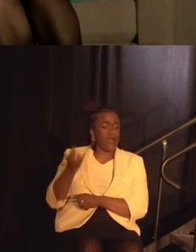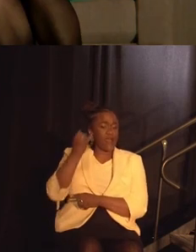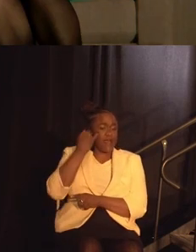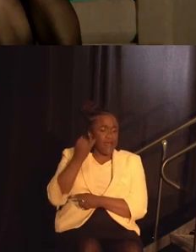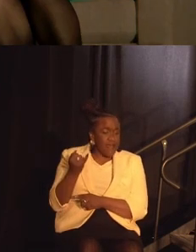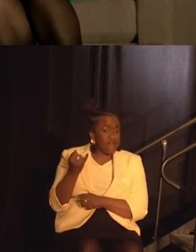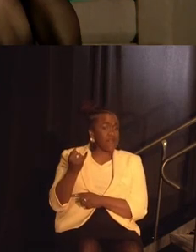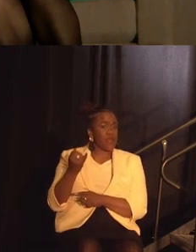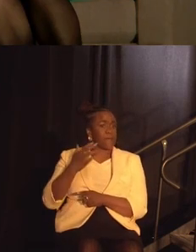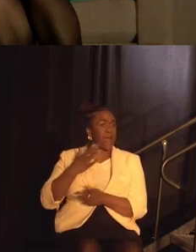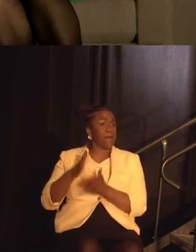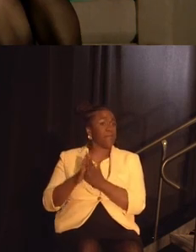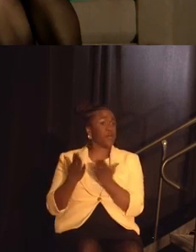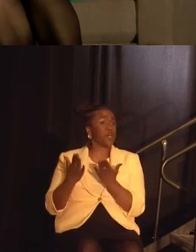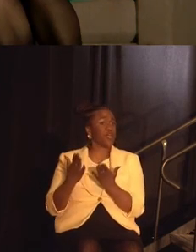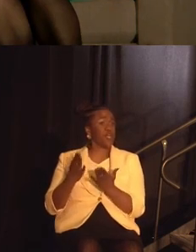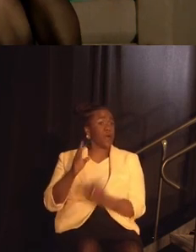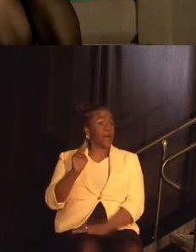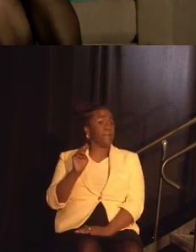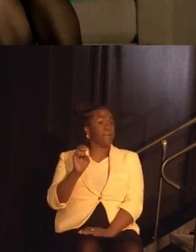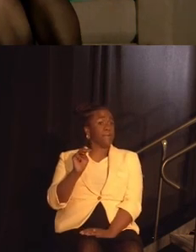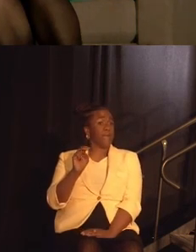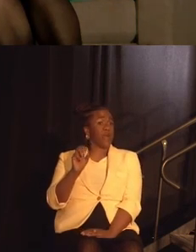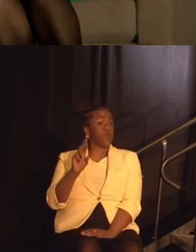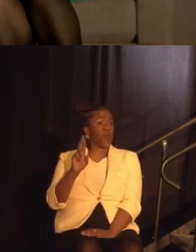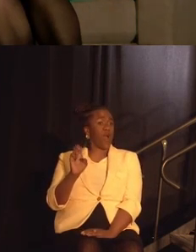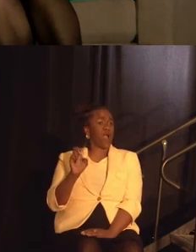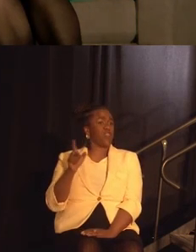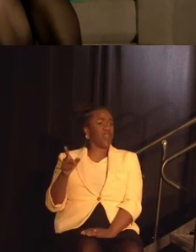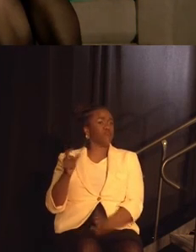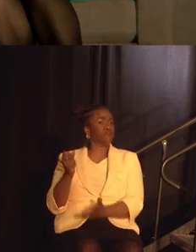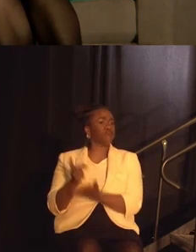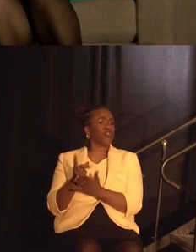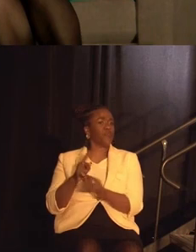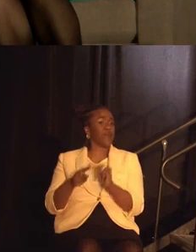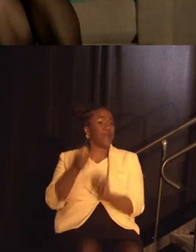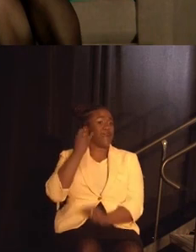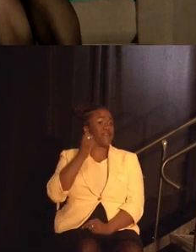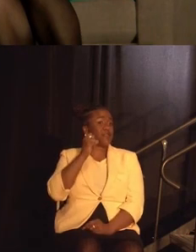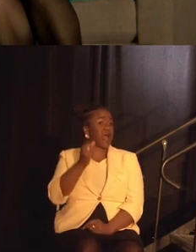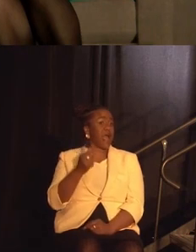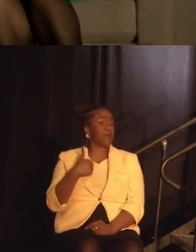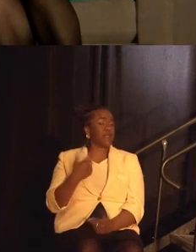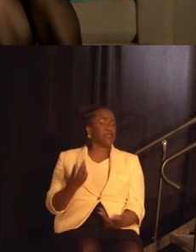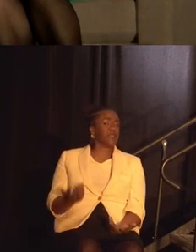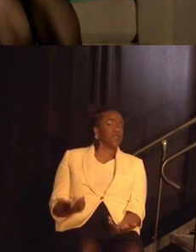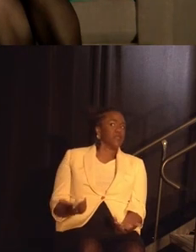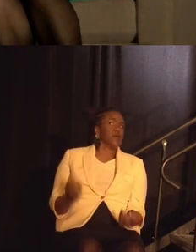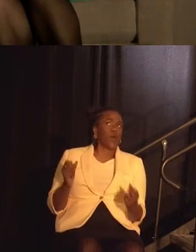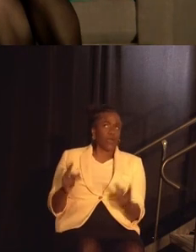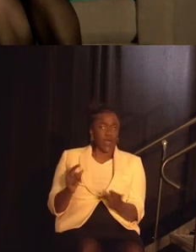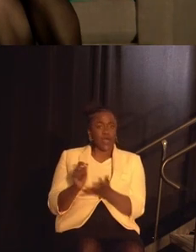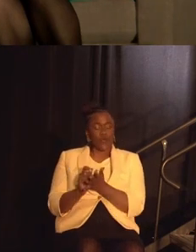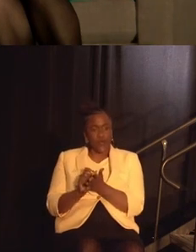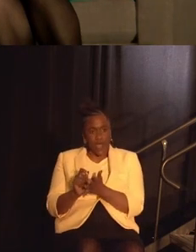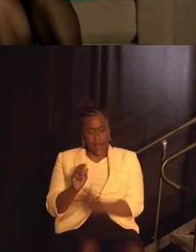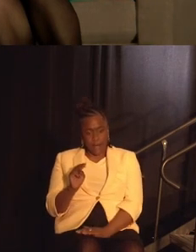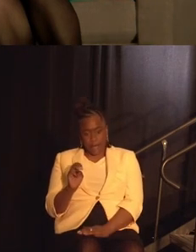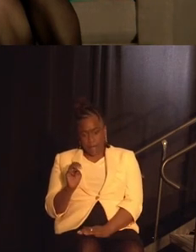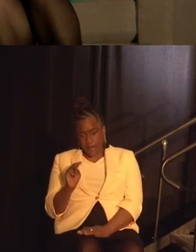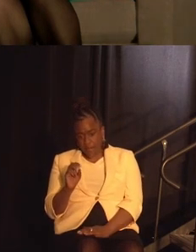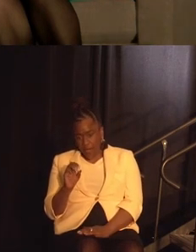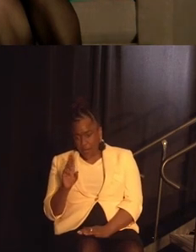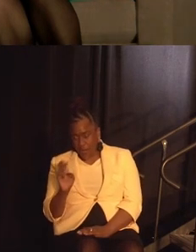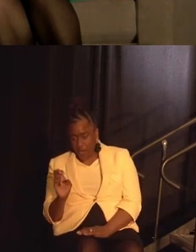be a memoir. And I was like, okay, I guess I'll try to write one. And I worked on this like idea, this through line for so